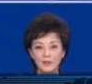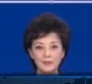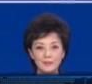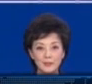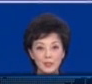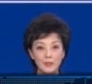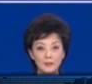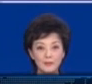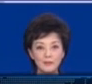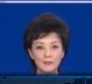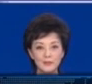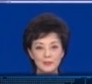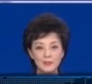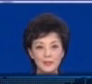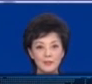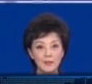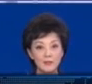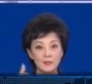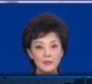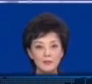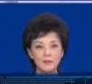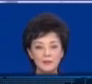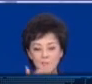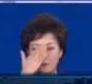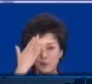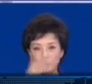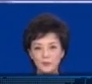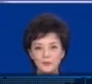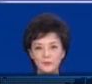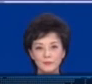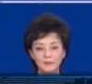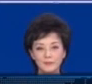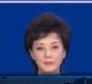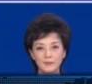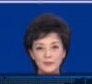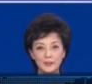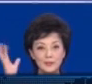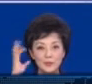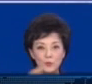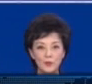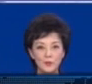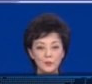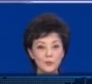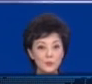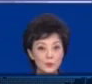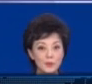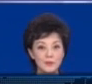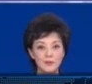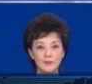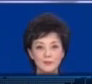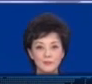stay committed and spare no efforts to fight and win the battle against the COVID-19.